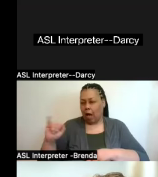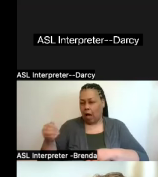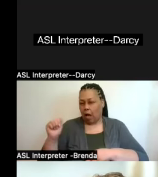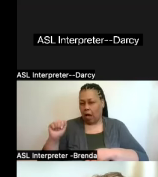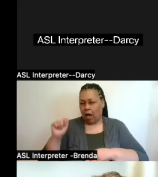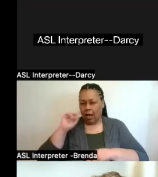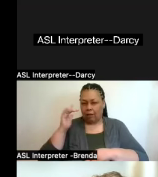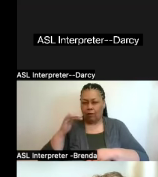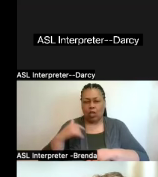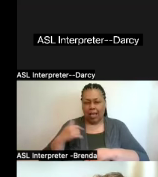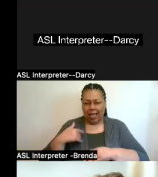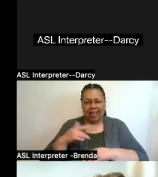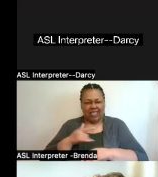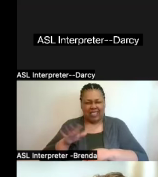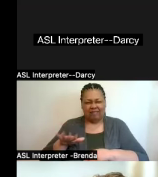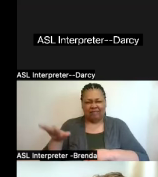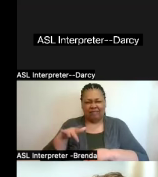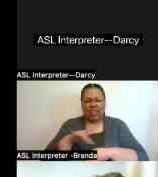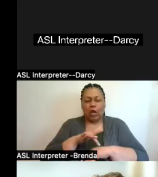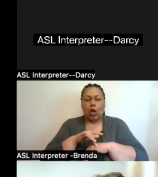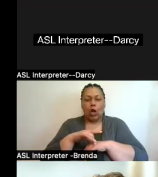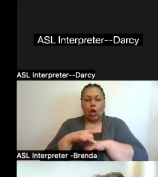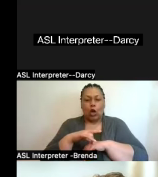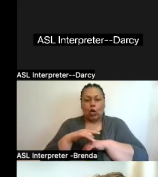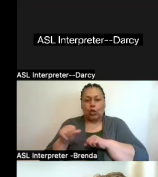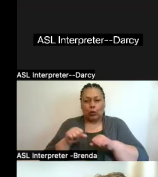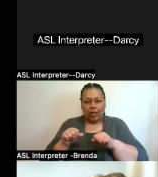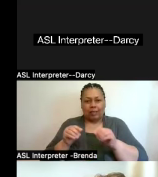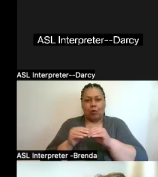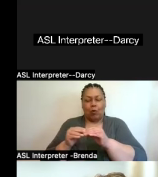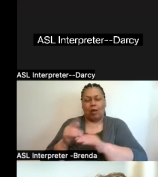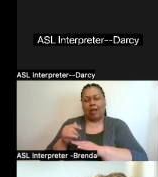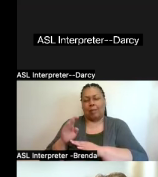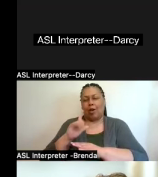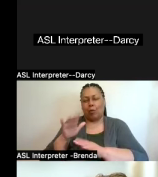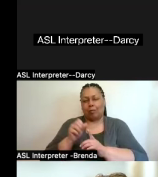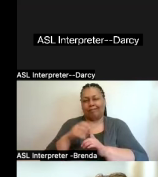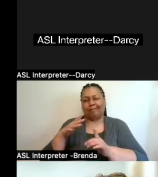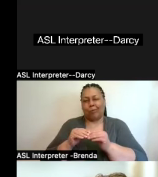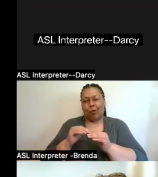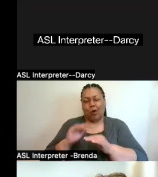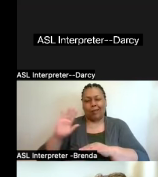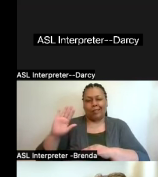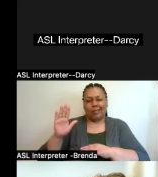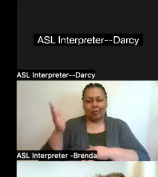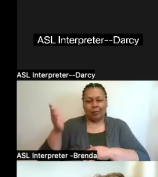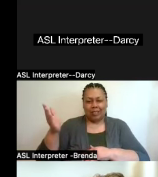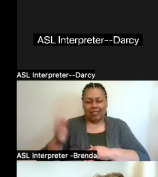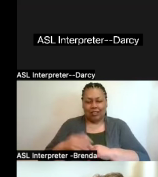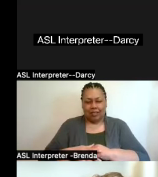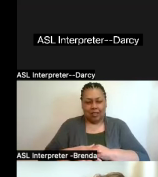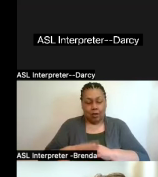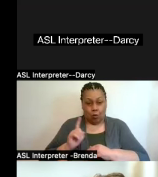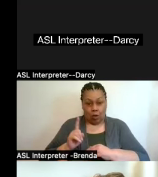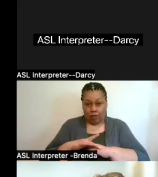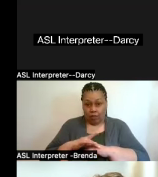lot of earthquakes there, and I'm sure Gabriel will talk more about that in the next talk. One of those earthquakes,